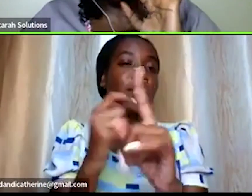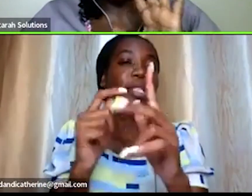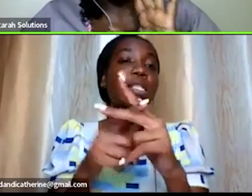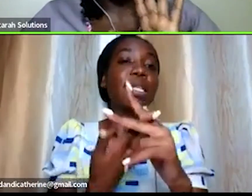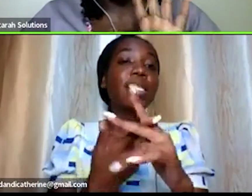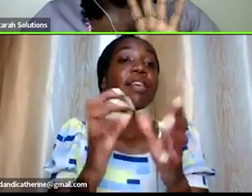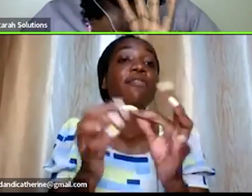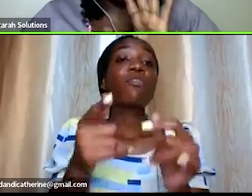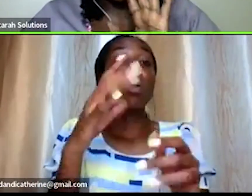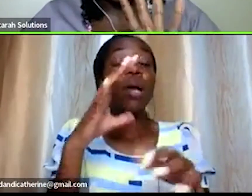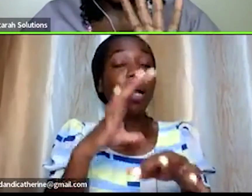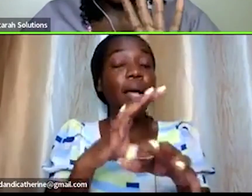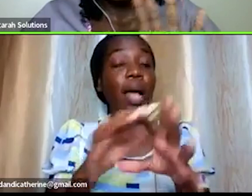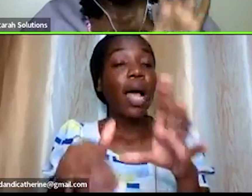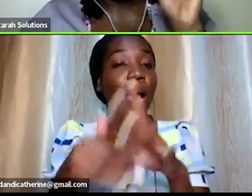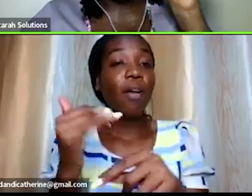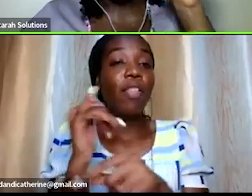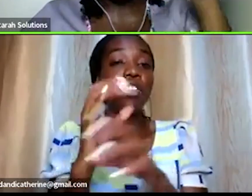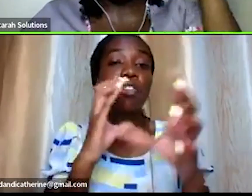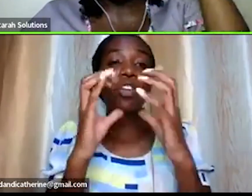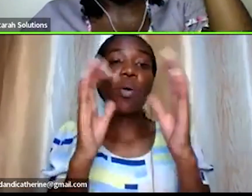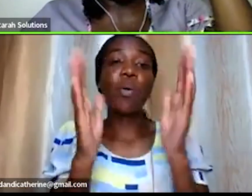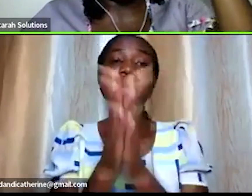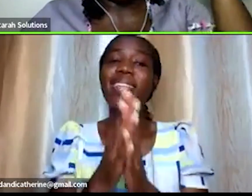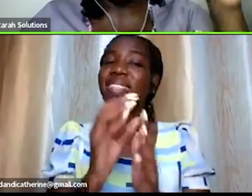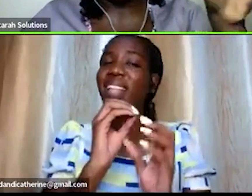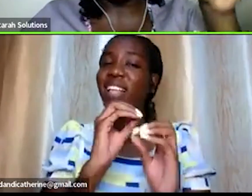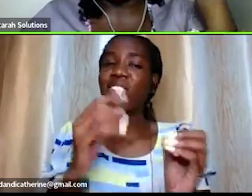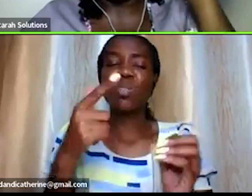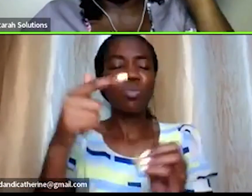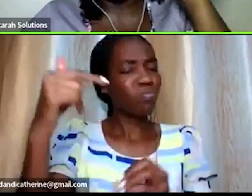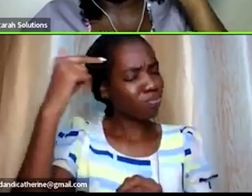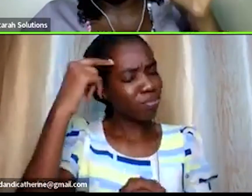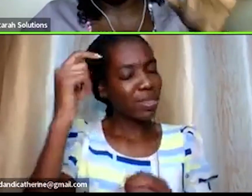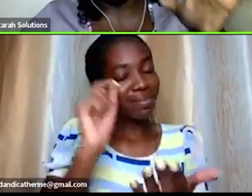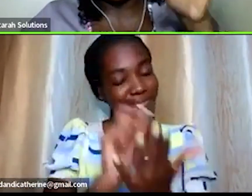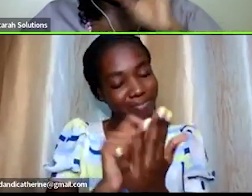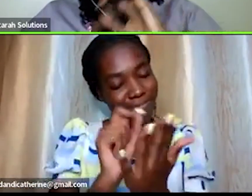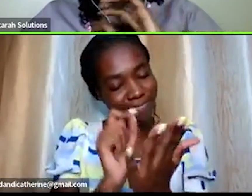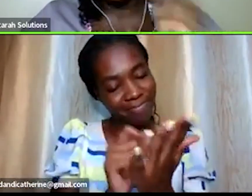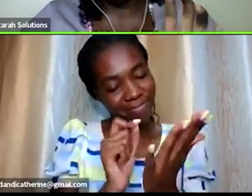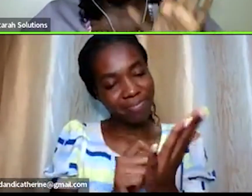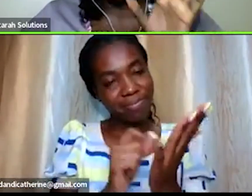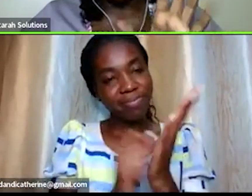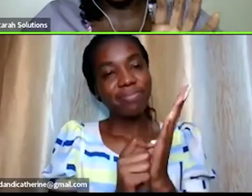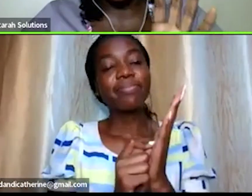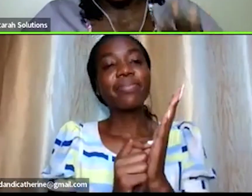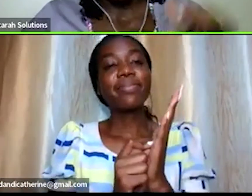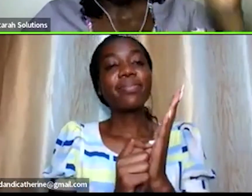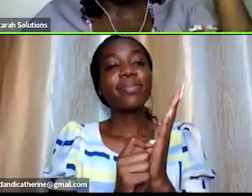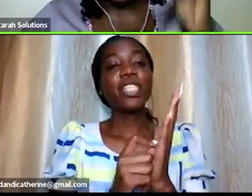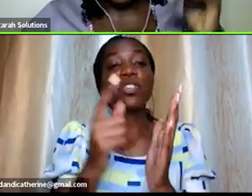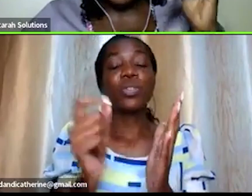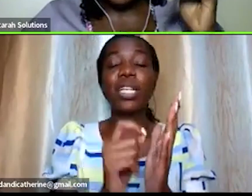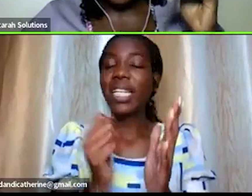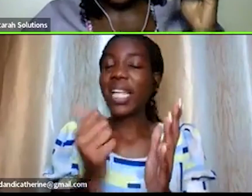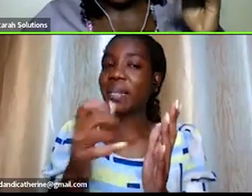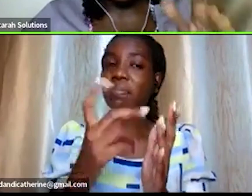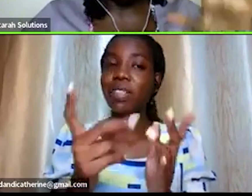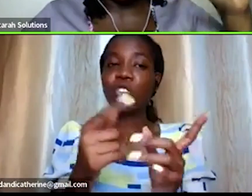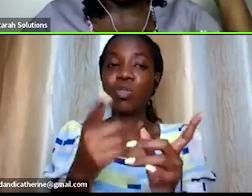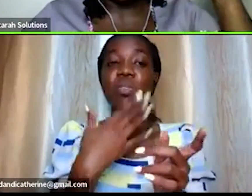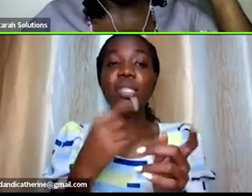to get out of this conversation with nothing, just write in your notes or in your notebook or whatever it is you want to write.